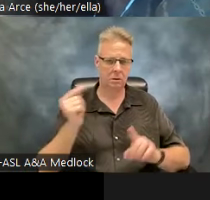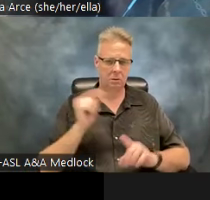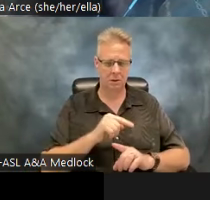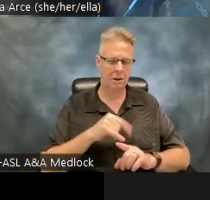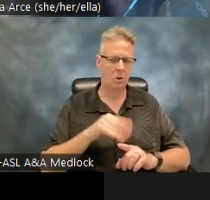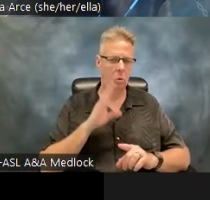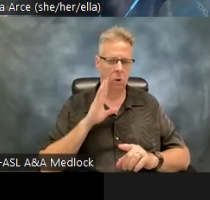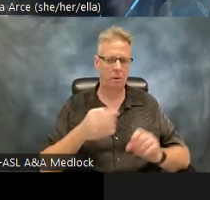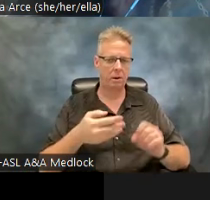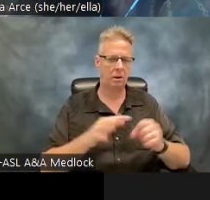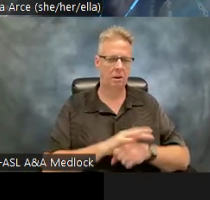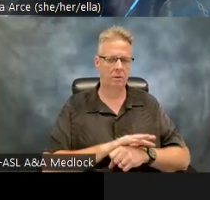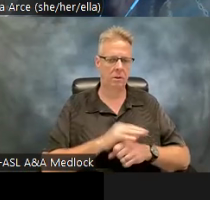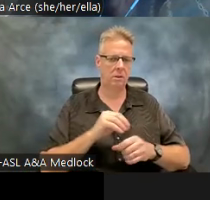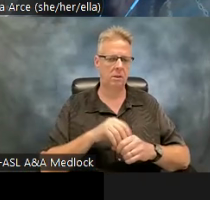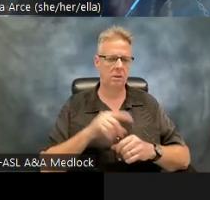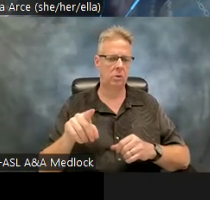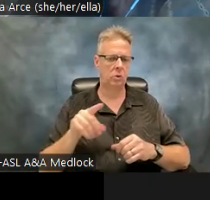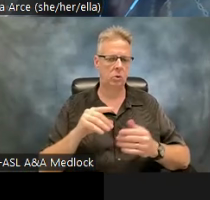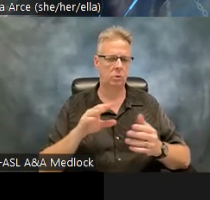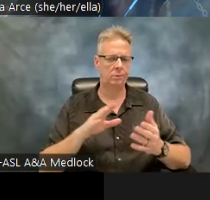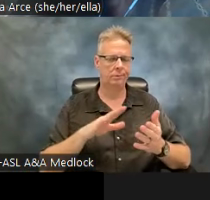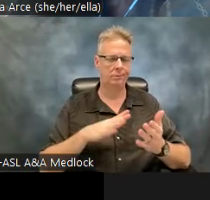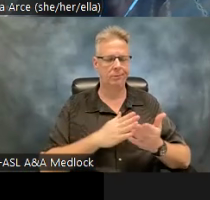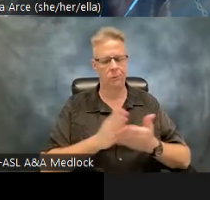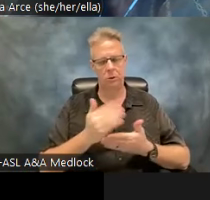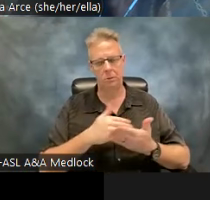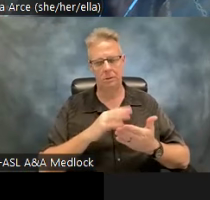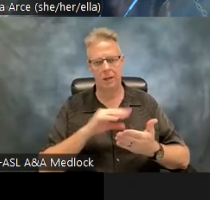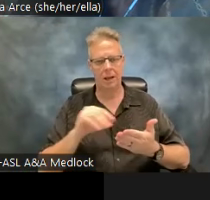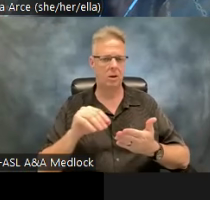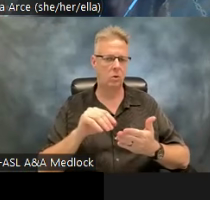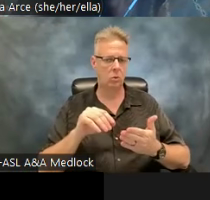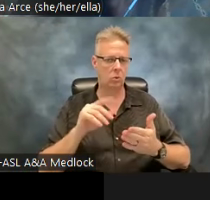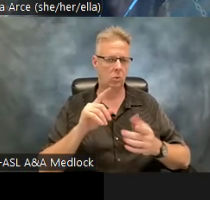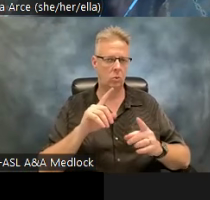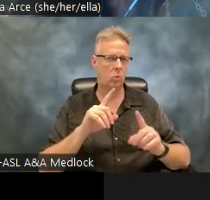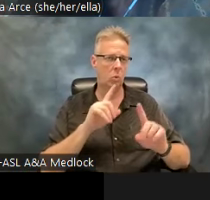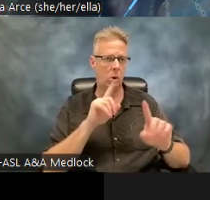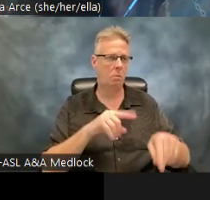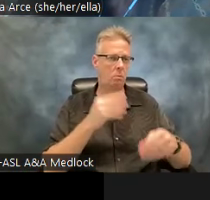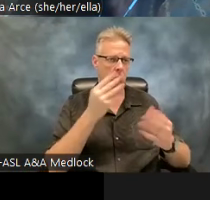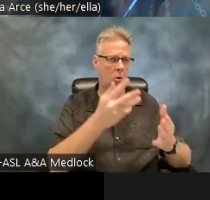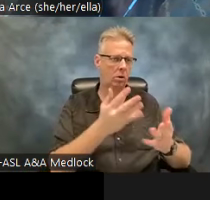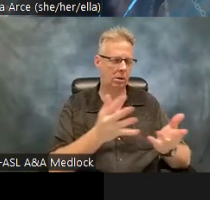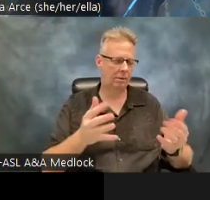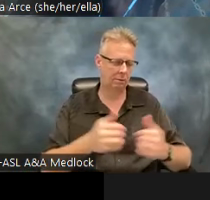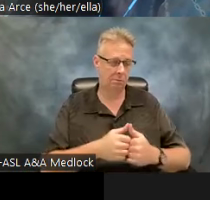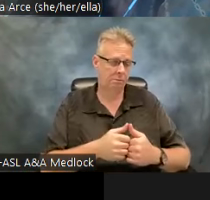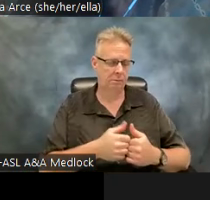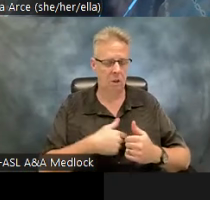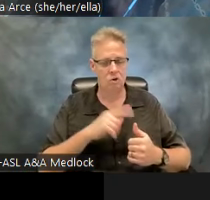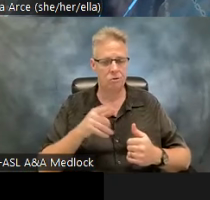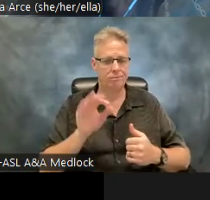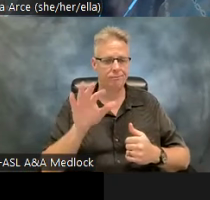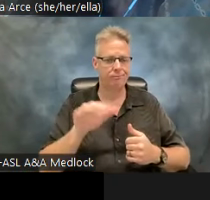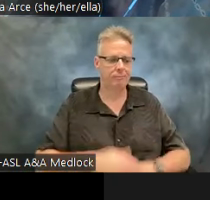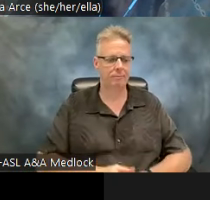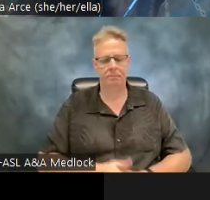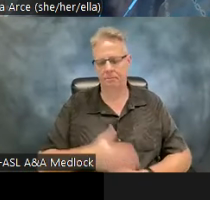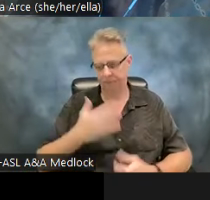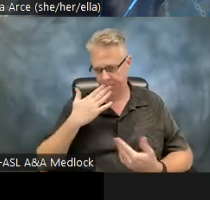will be covered in the transparency and sort of reporting stuff. So I don't know, but I figured I would mention it.